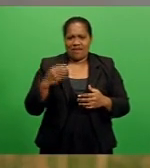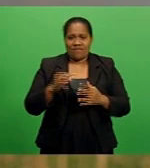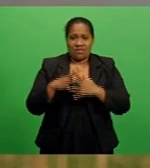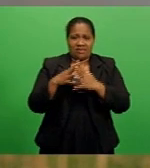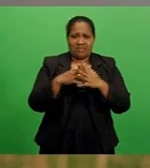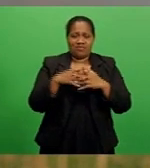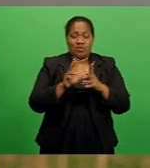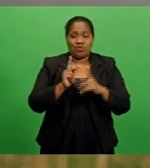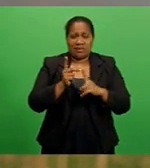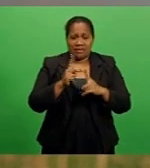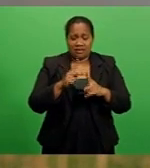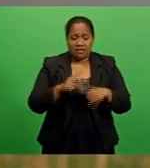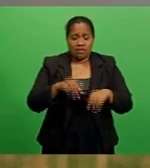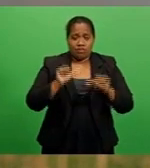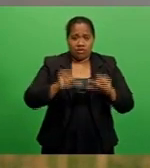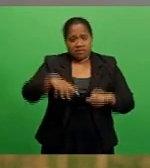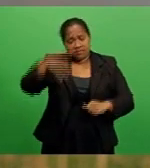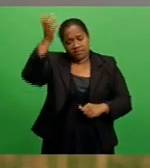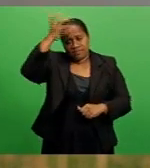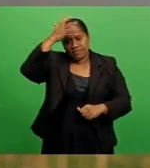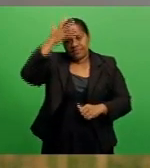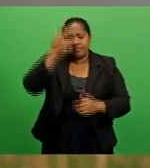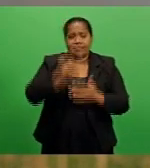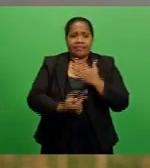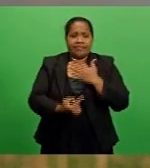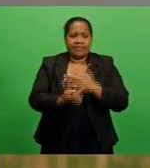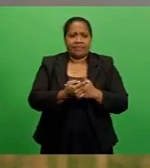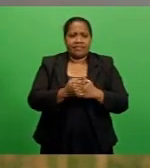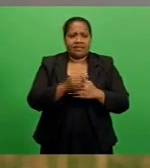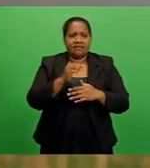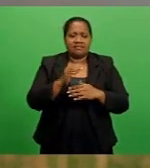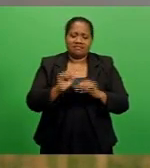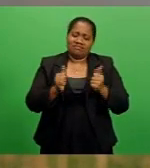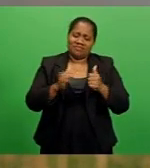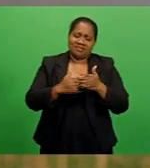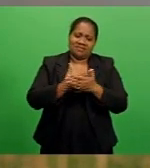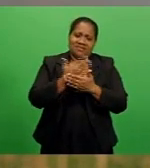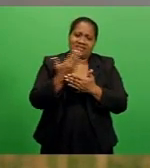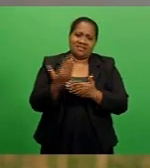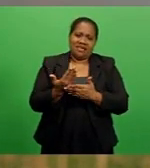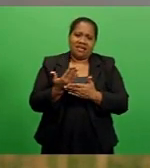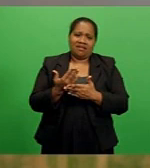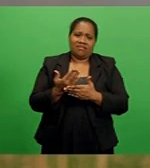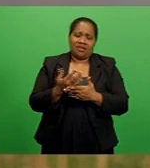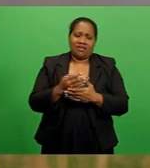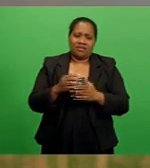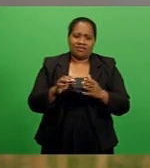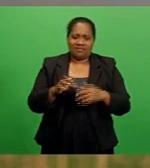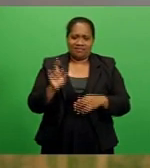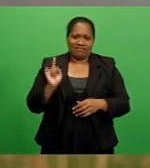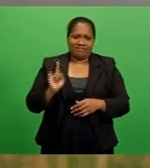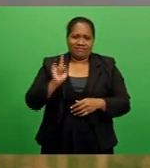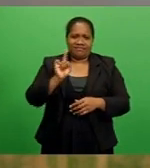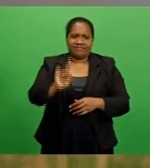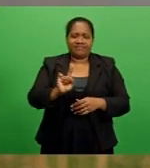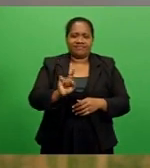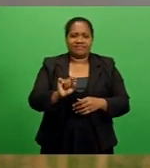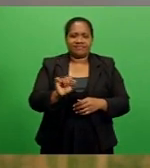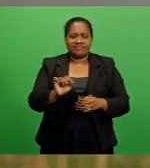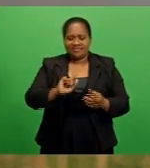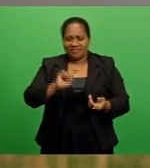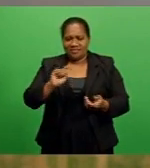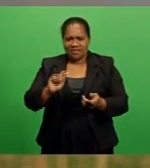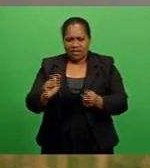uproar. President Donald Trump has been handed a stinging rebuke by the world of professional golf when the PGA of America and